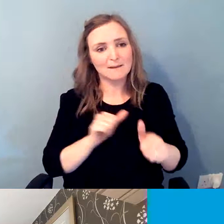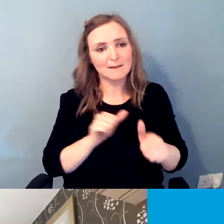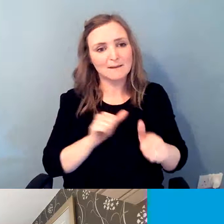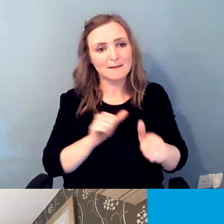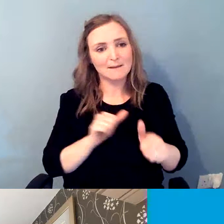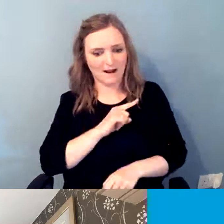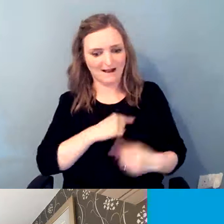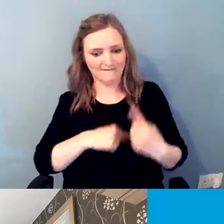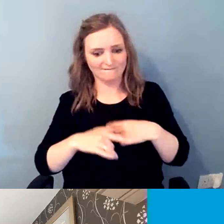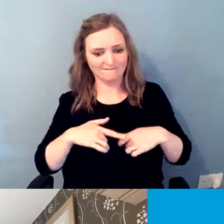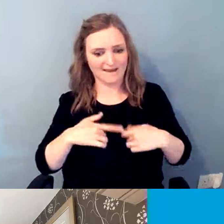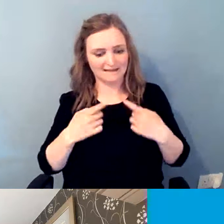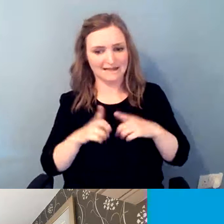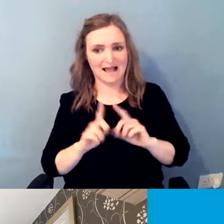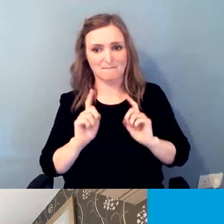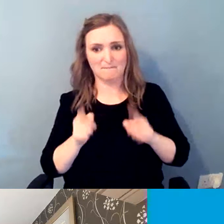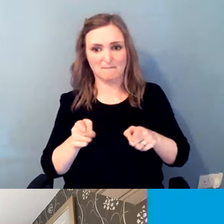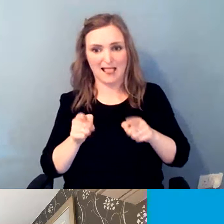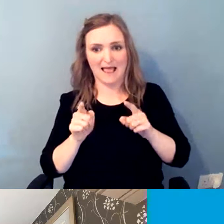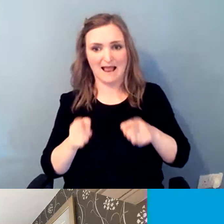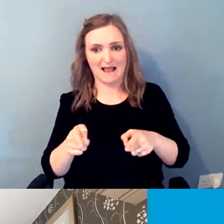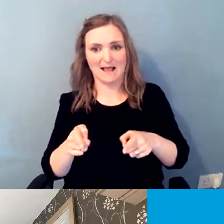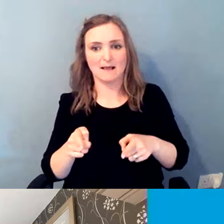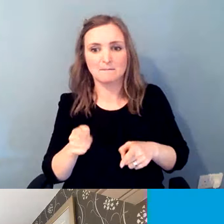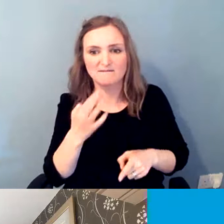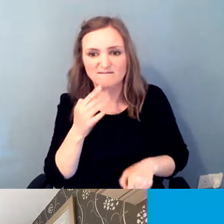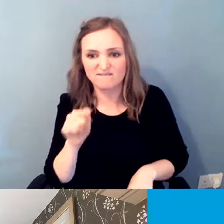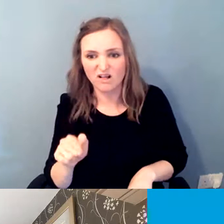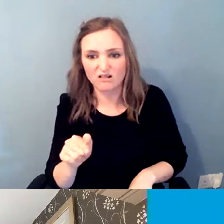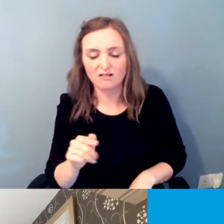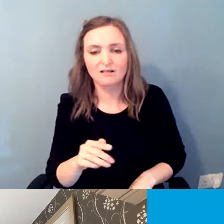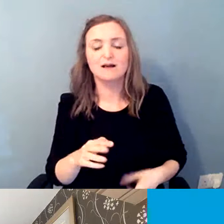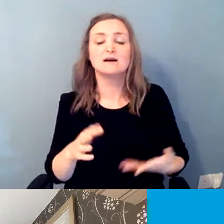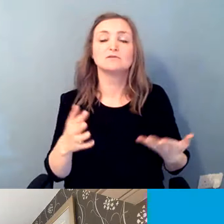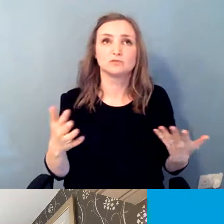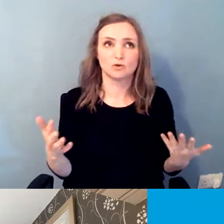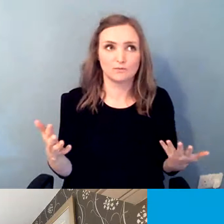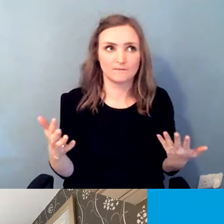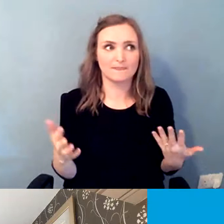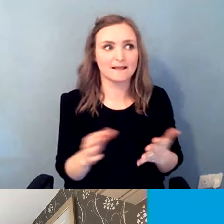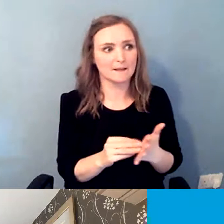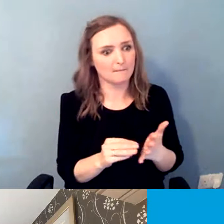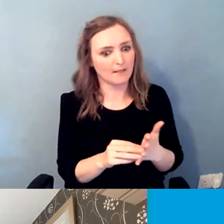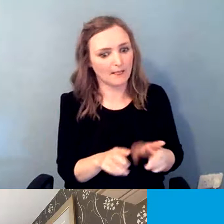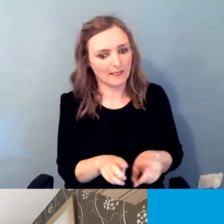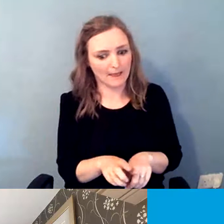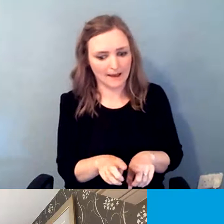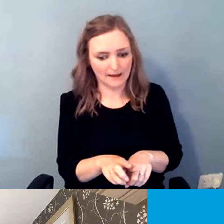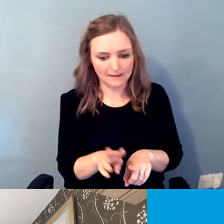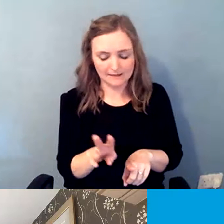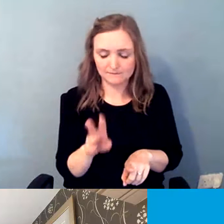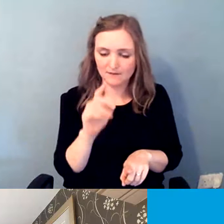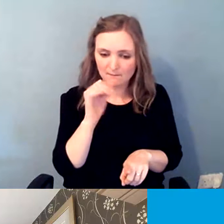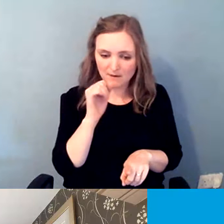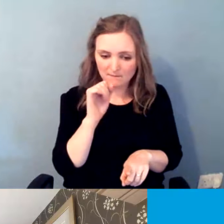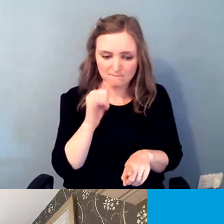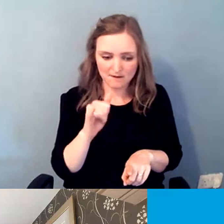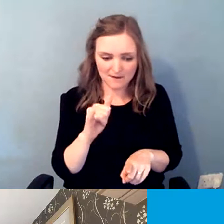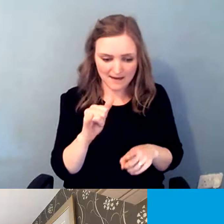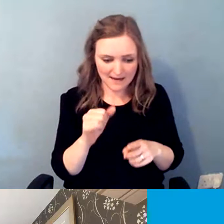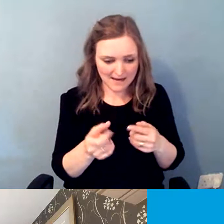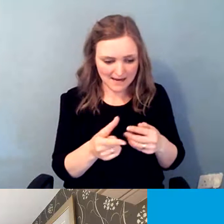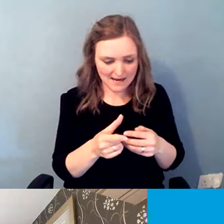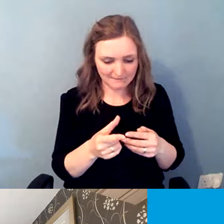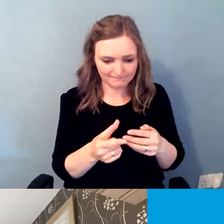comes to patients being referred for sinister symptoms that could be down to a cancer diagnosis, it's